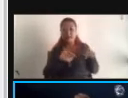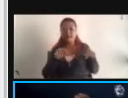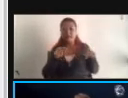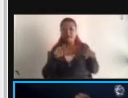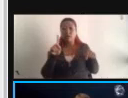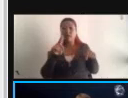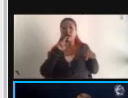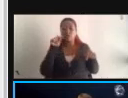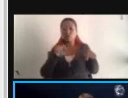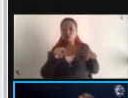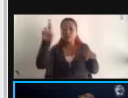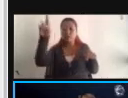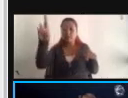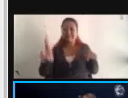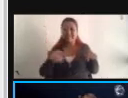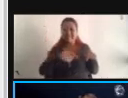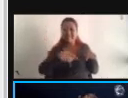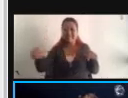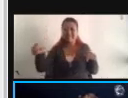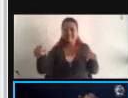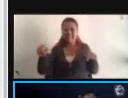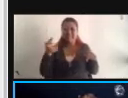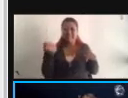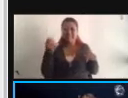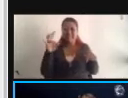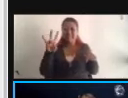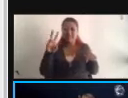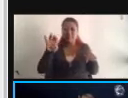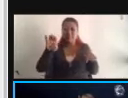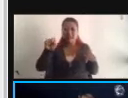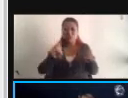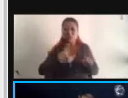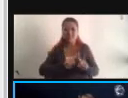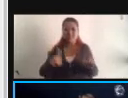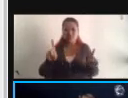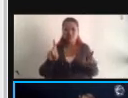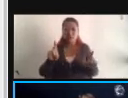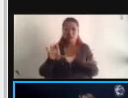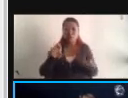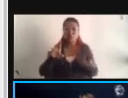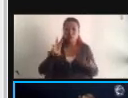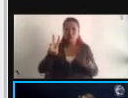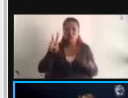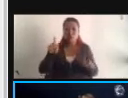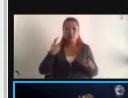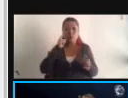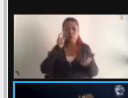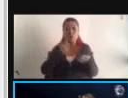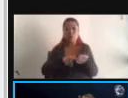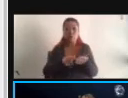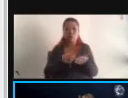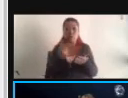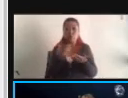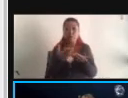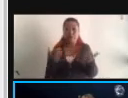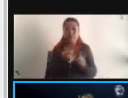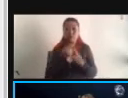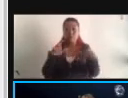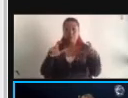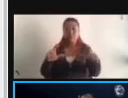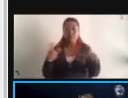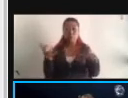So by now, the crew was supposed to notice two things on this display: